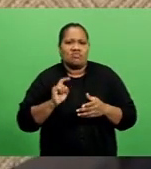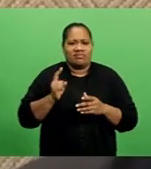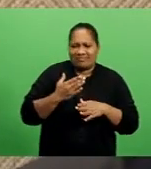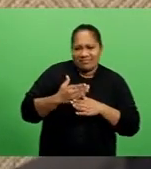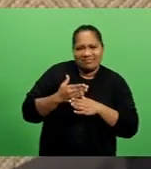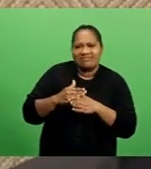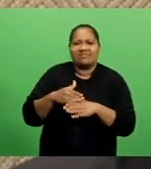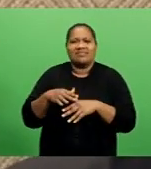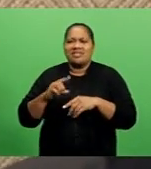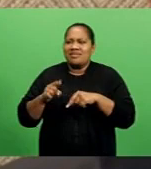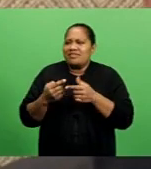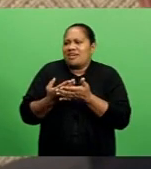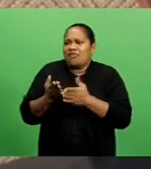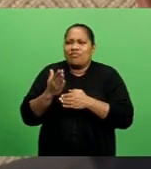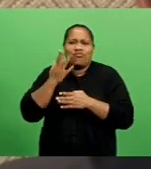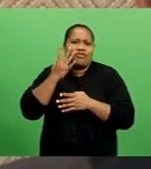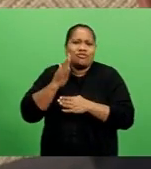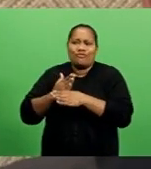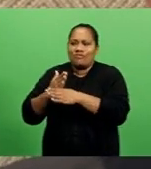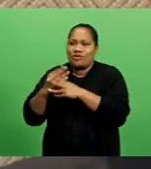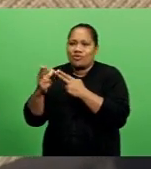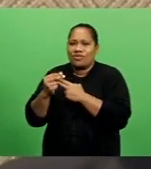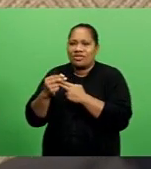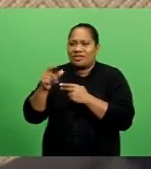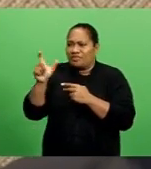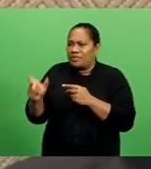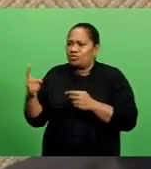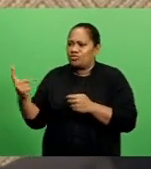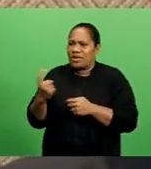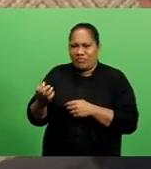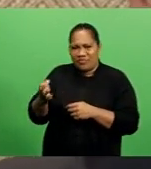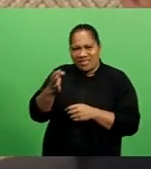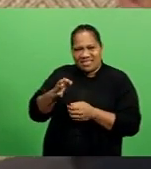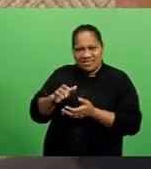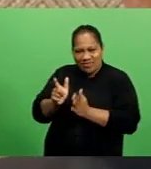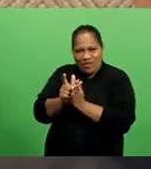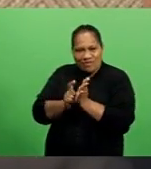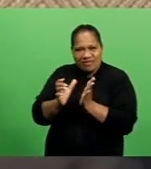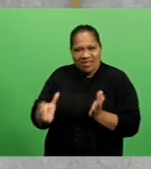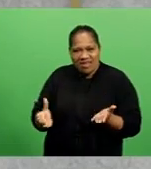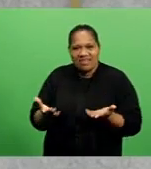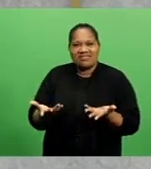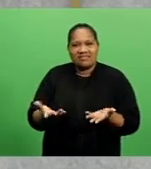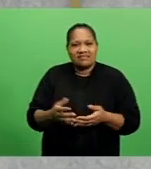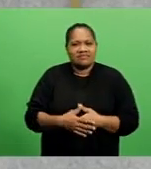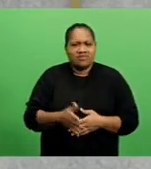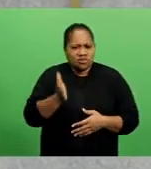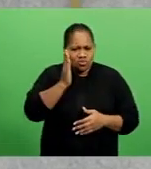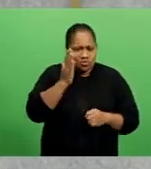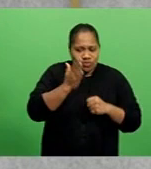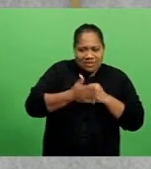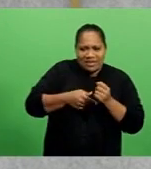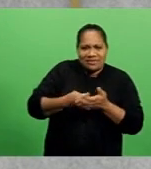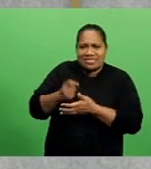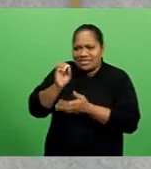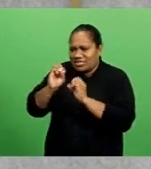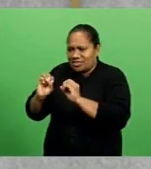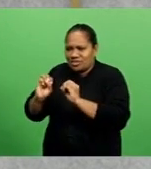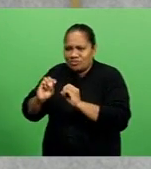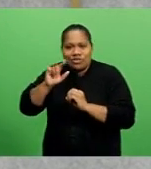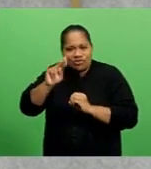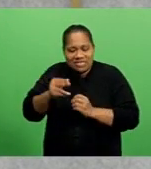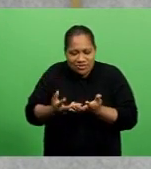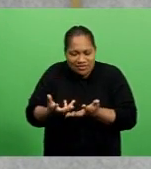of, just bringing up the level of awareness, which a school will never teach you. Various topics were discussed